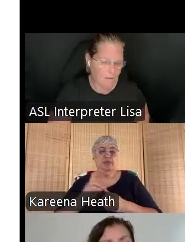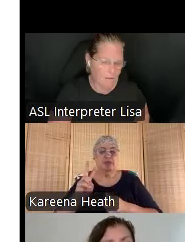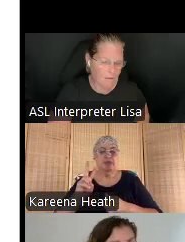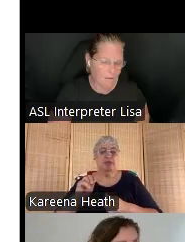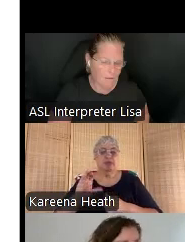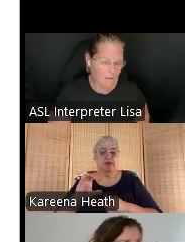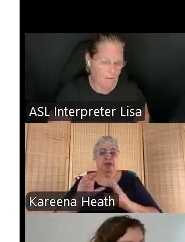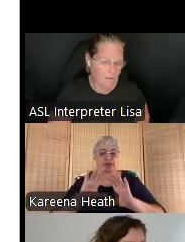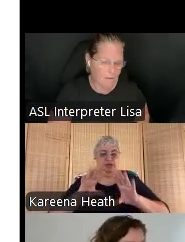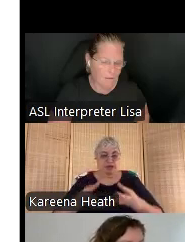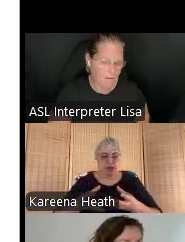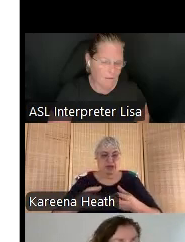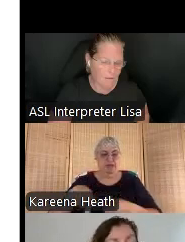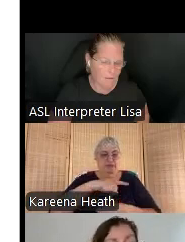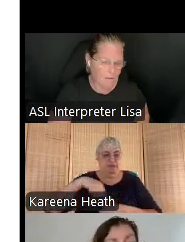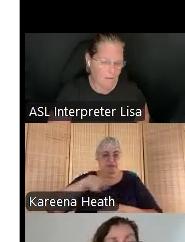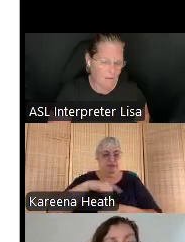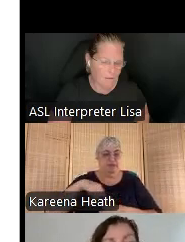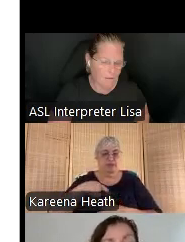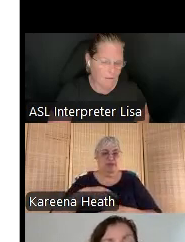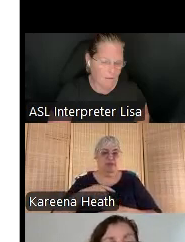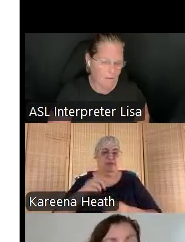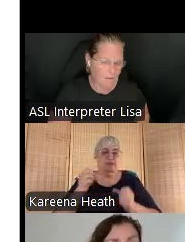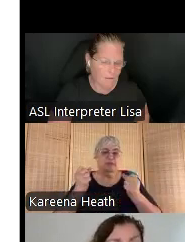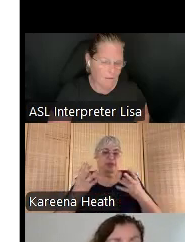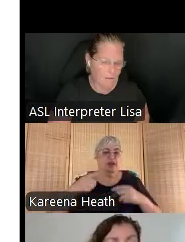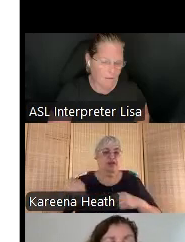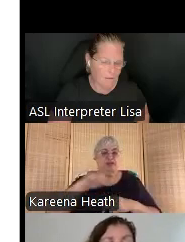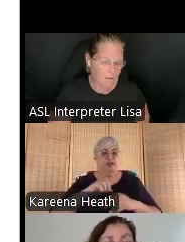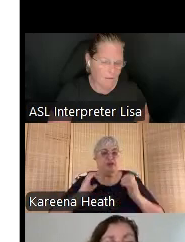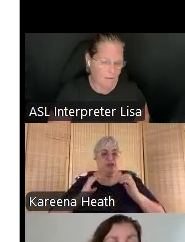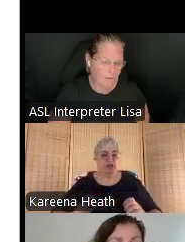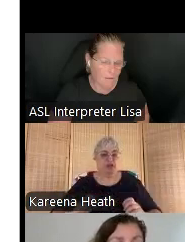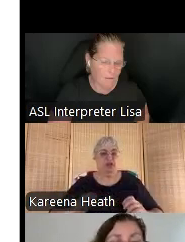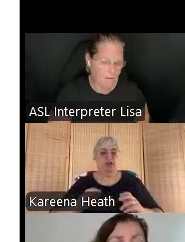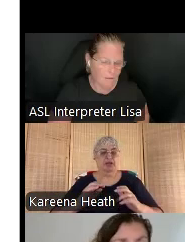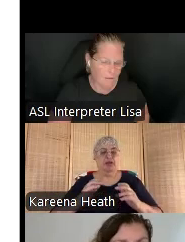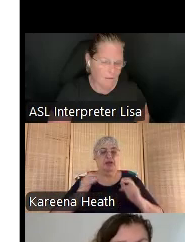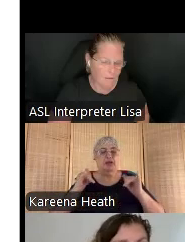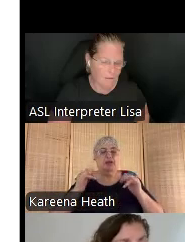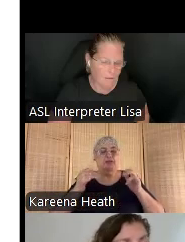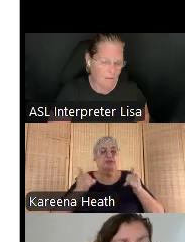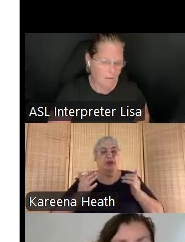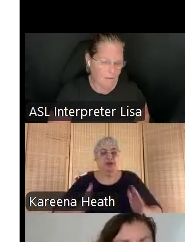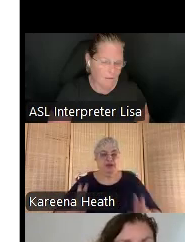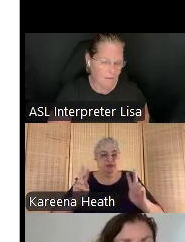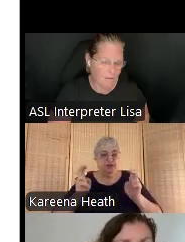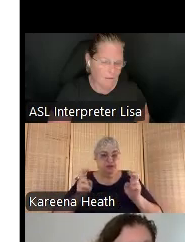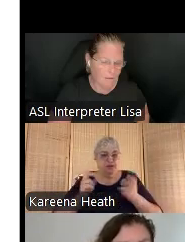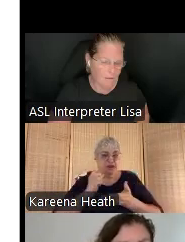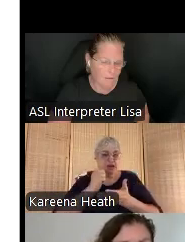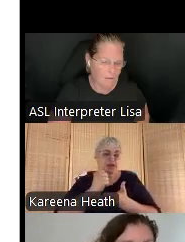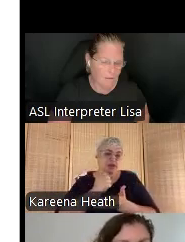vocational team, these are just, of course, as with many of your clients, these are the players. These are